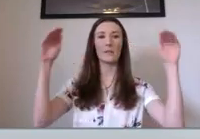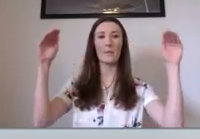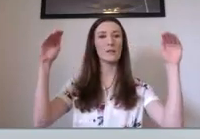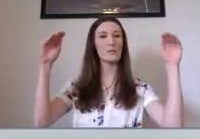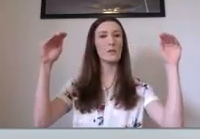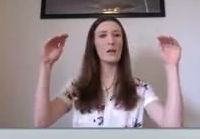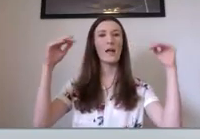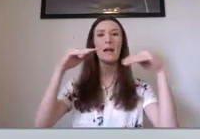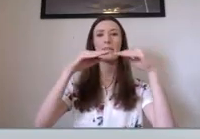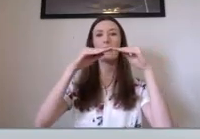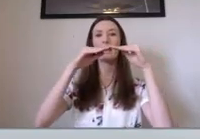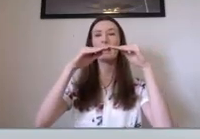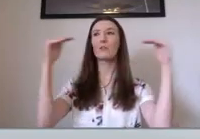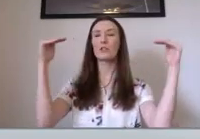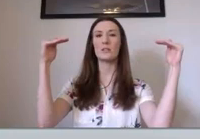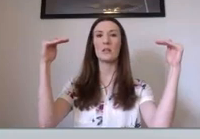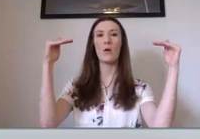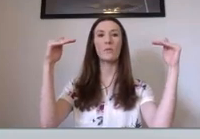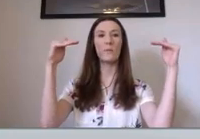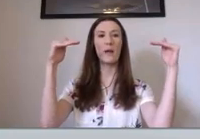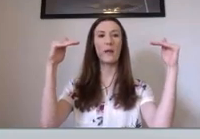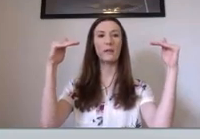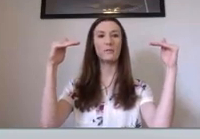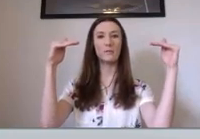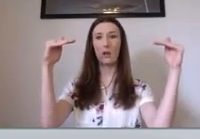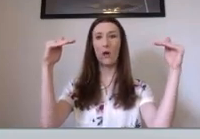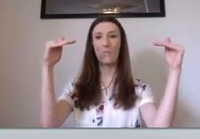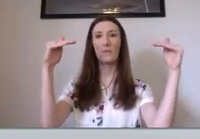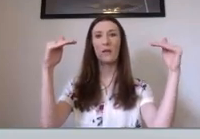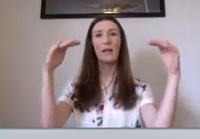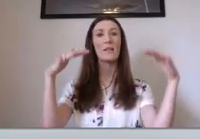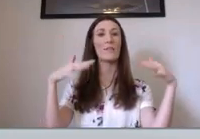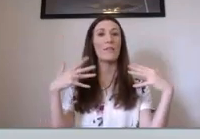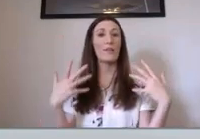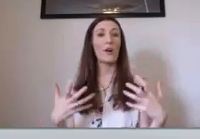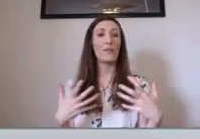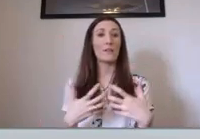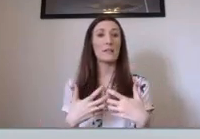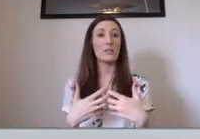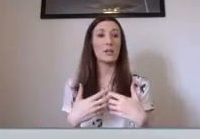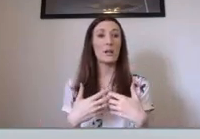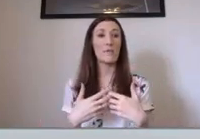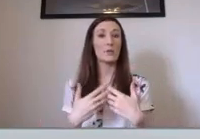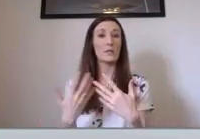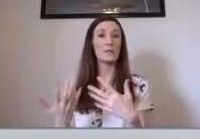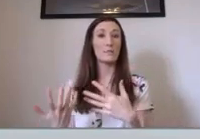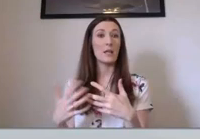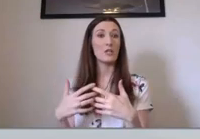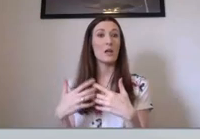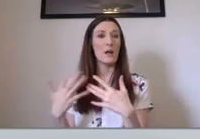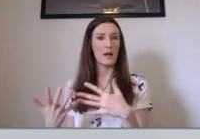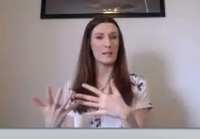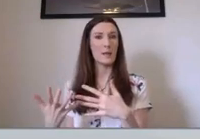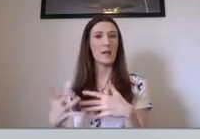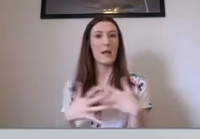English on this pedestal and think English is the only way to go. They thought that teaching a deaf person